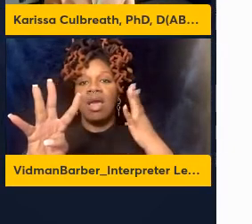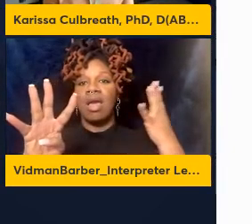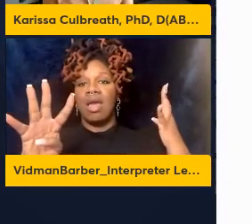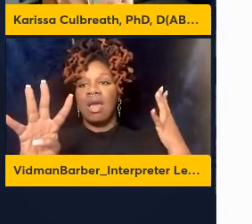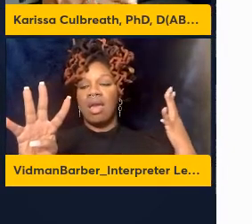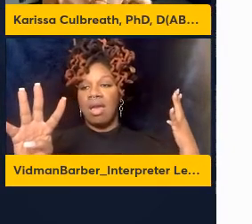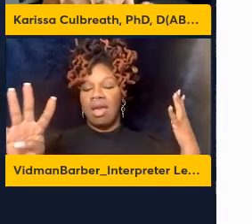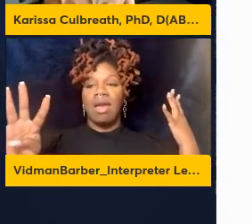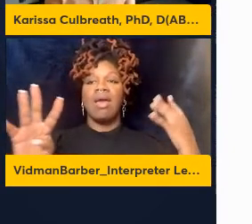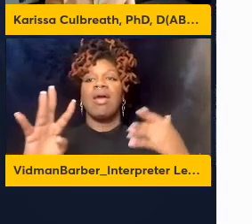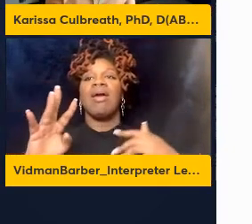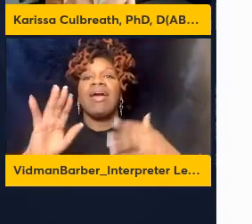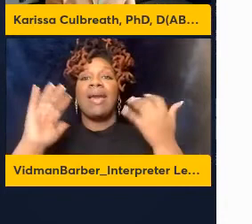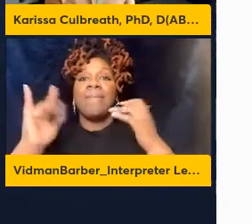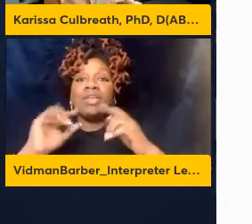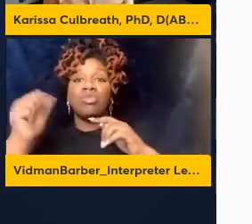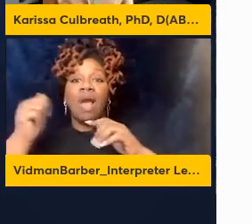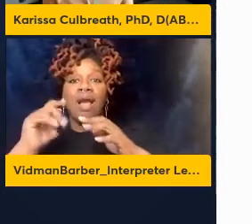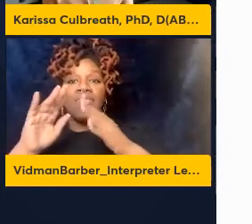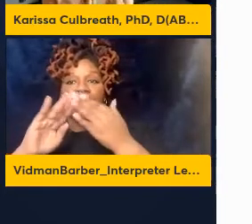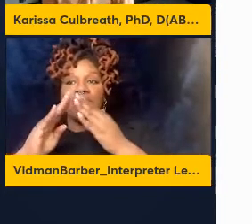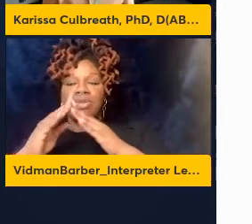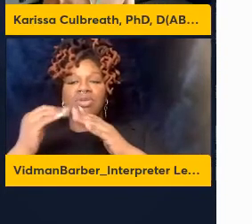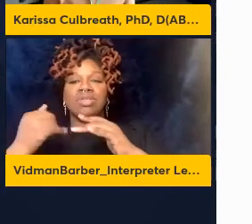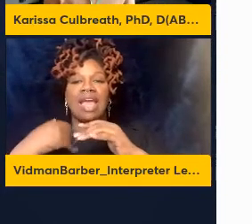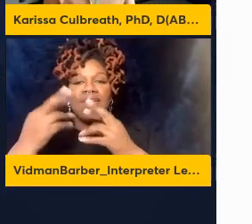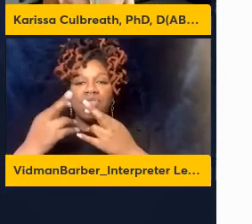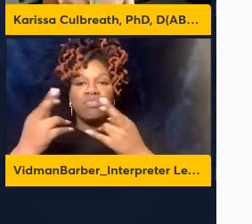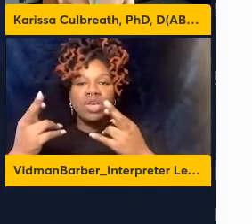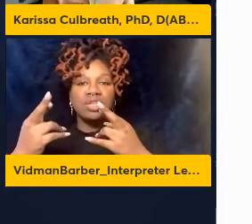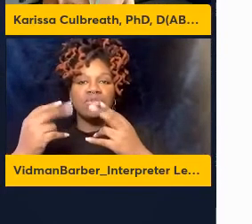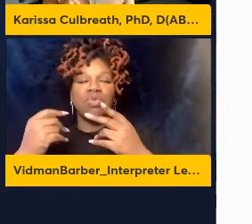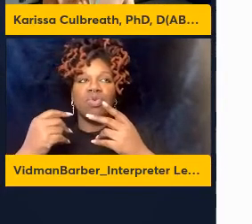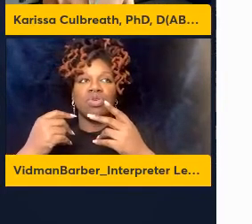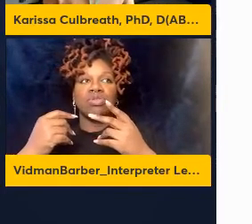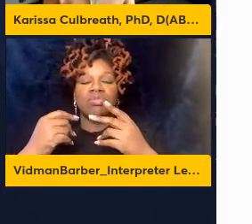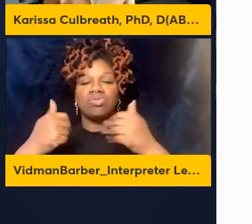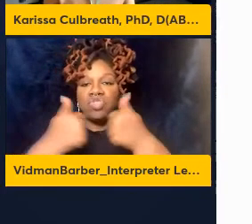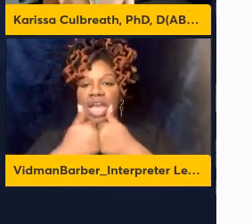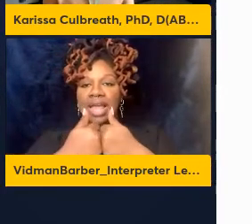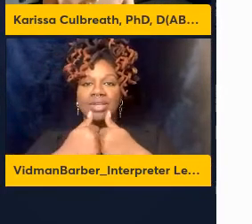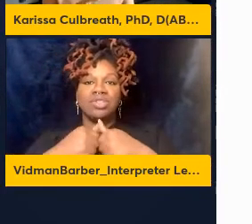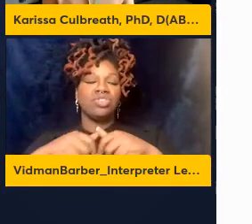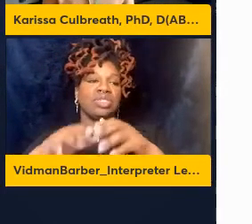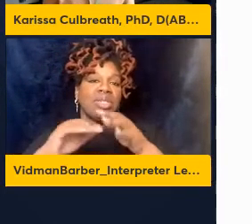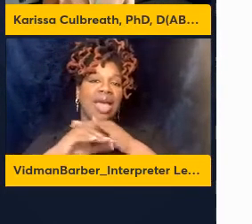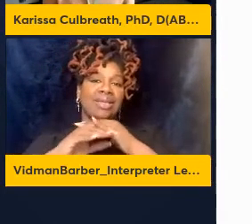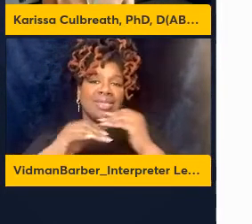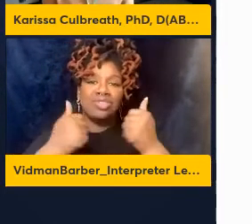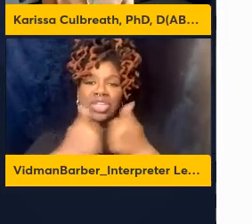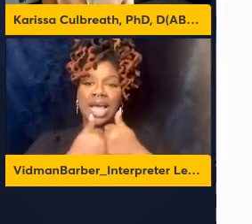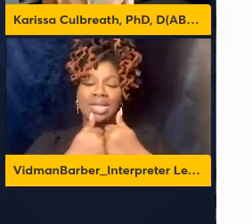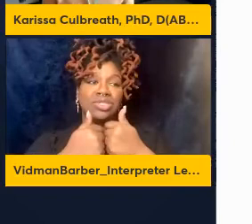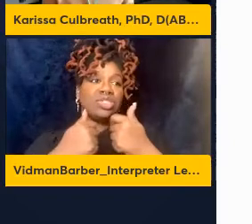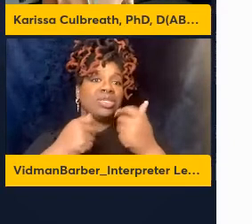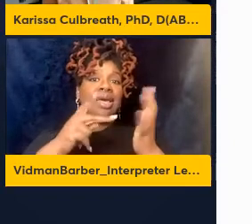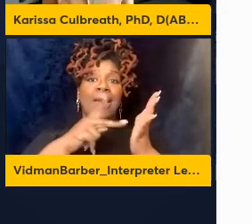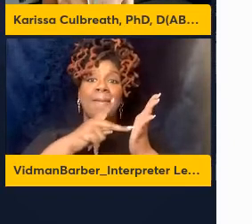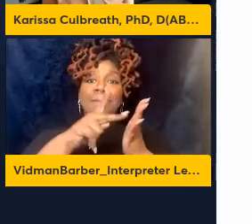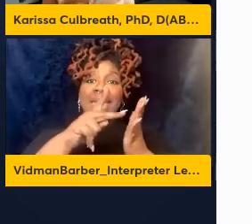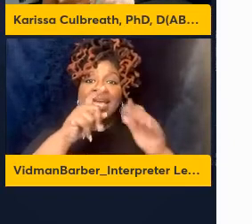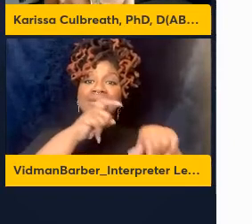resource challenges, that may have access challenges, that lacked paid time off to be able to get